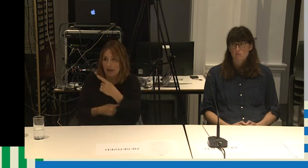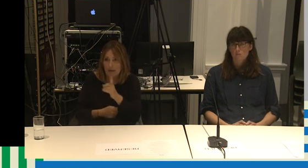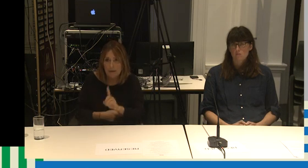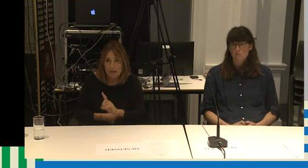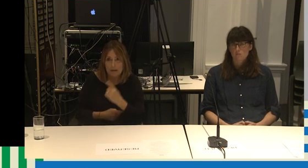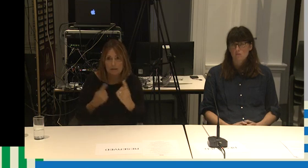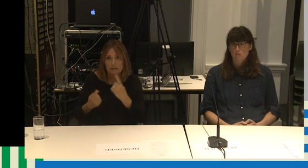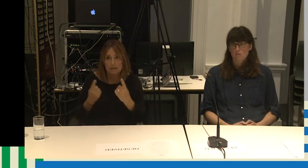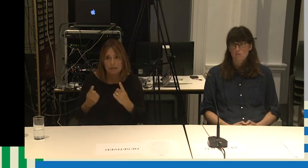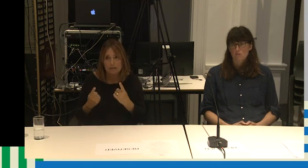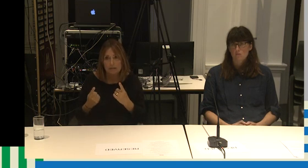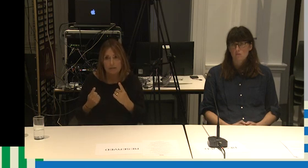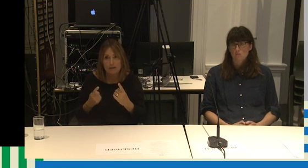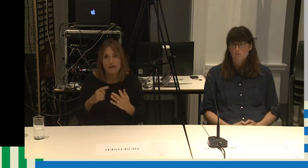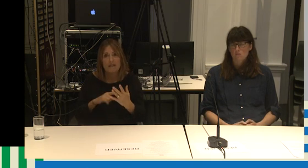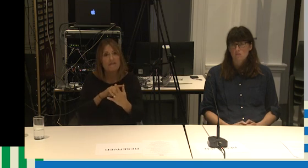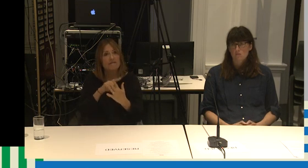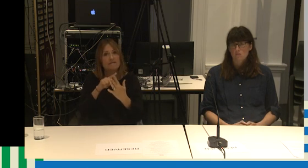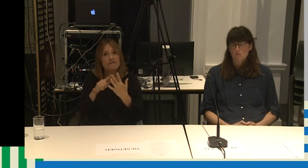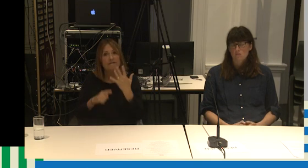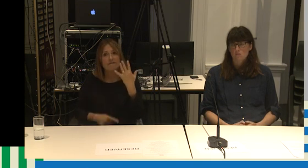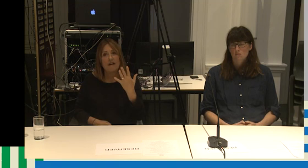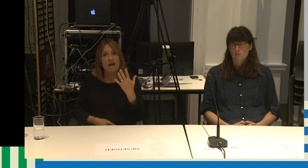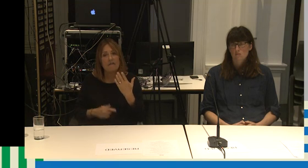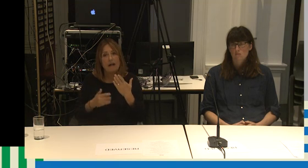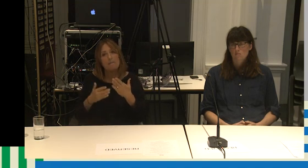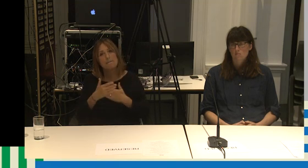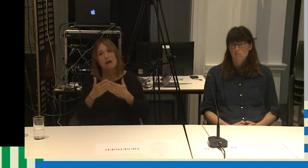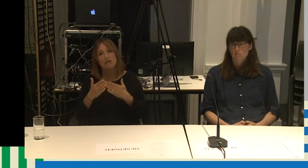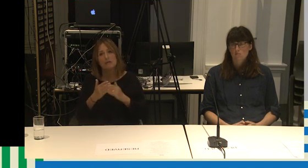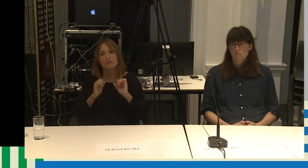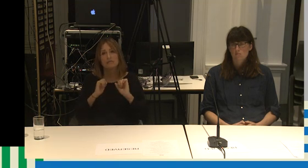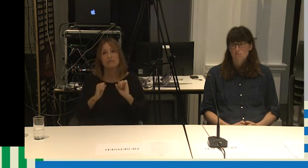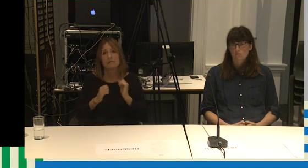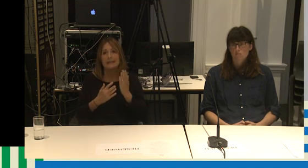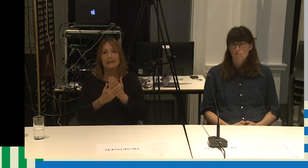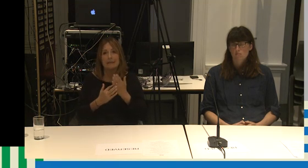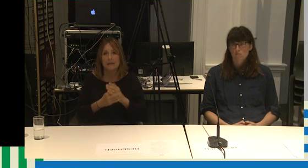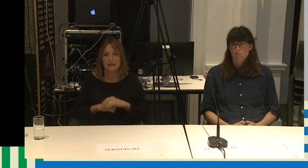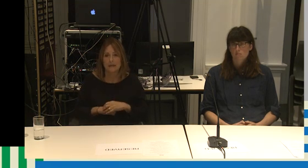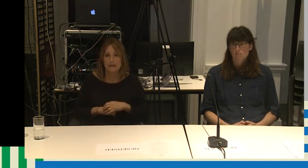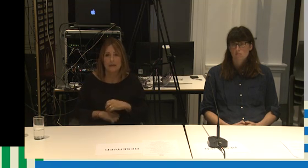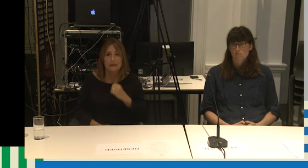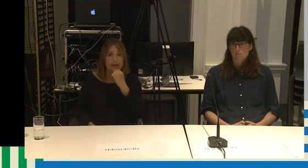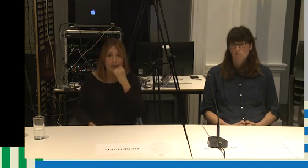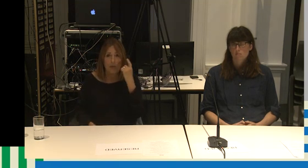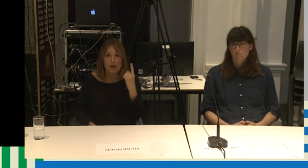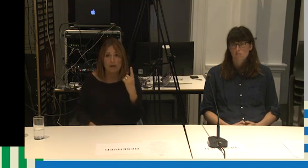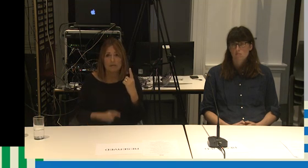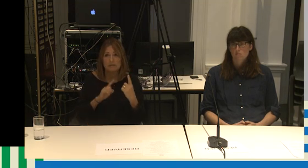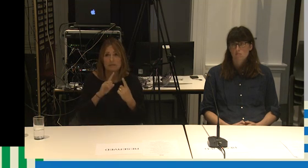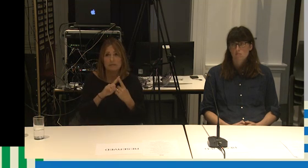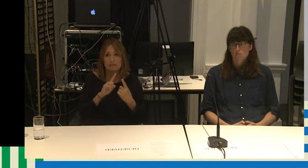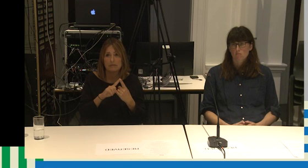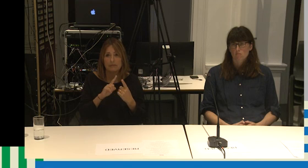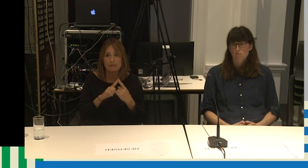what were the 5 barriers to accessibility. And the number one barrier to